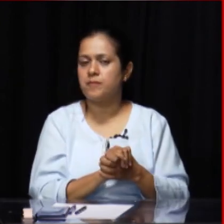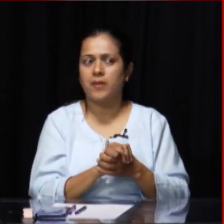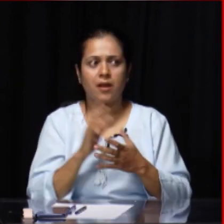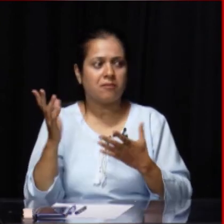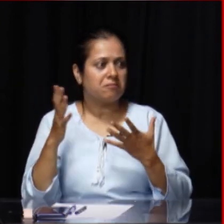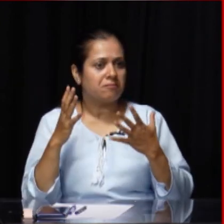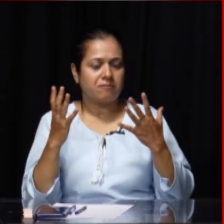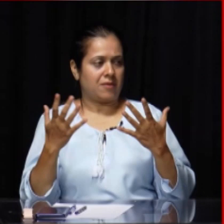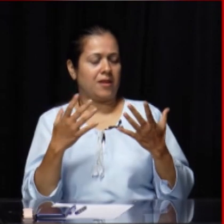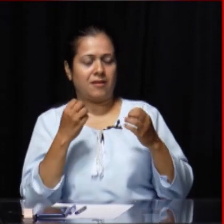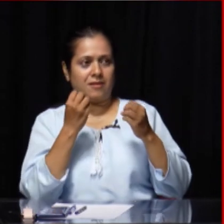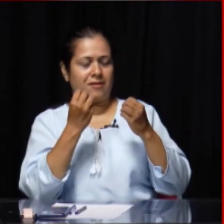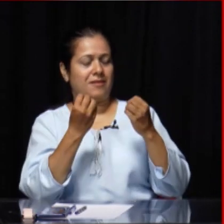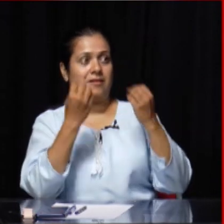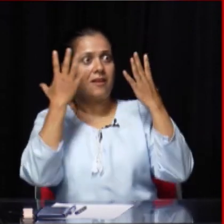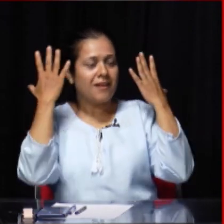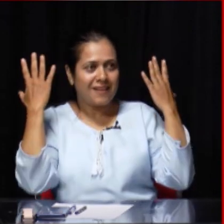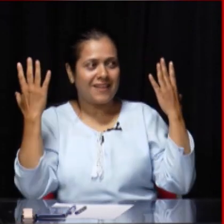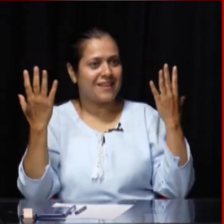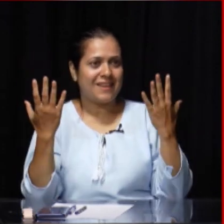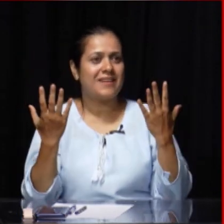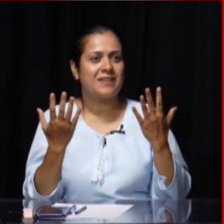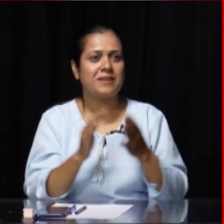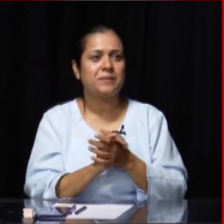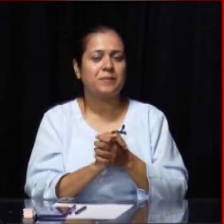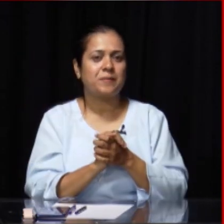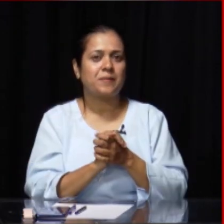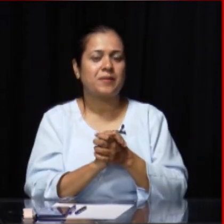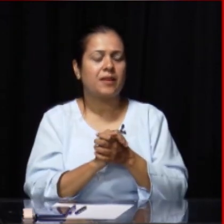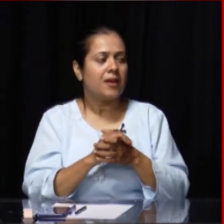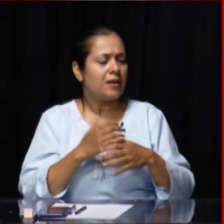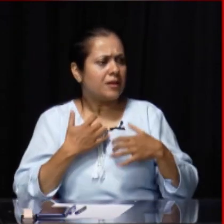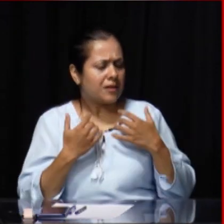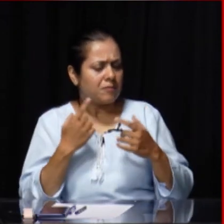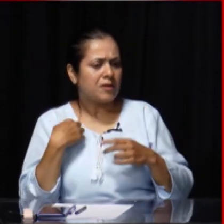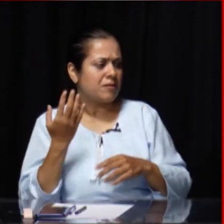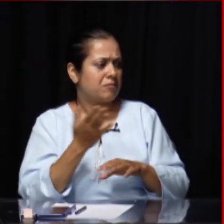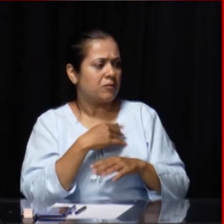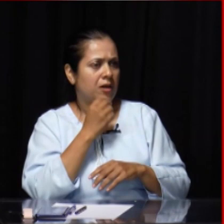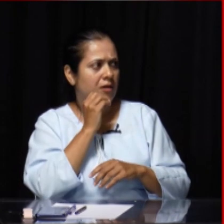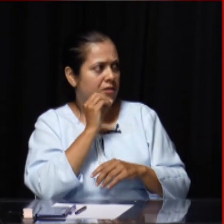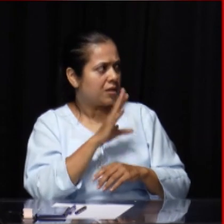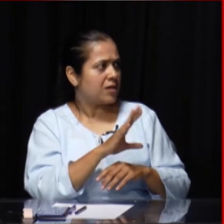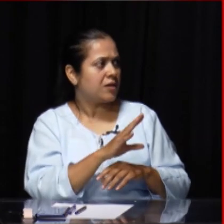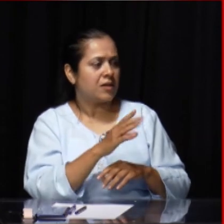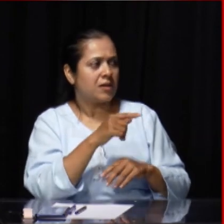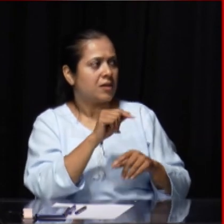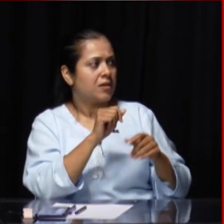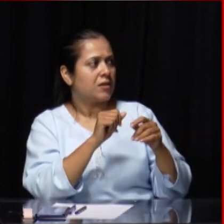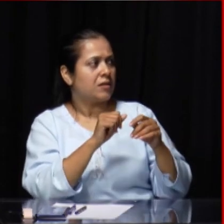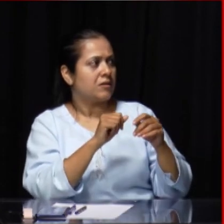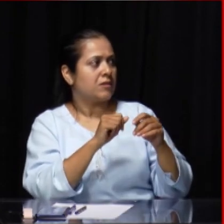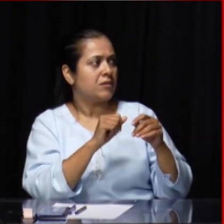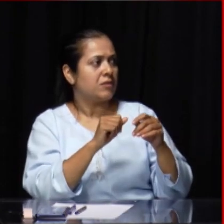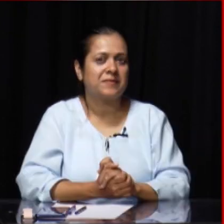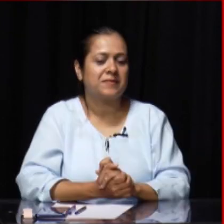like completely run out of crossed. Time. Yeah. In fact, very, very interesting. But as I said right in the beginning, before I close this, I